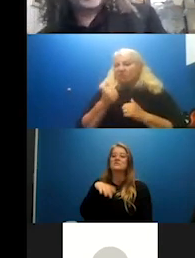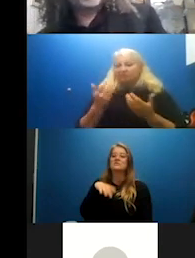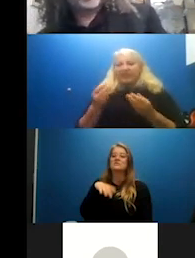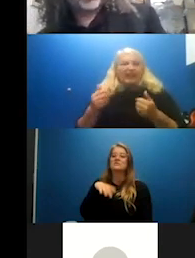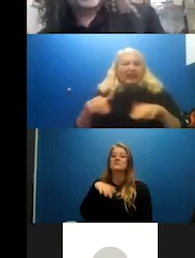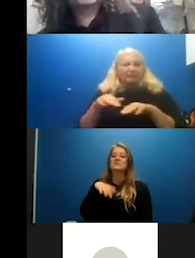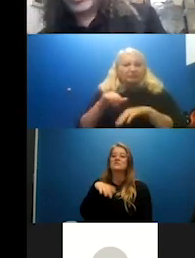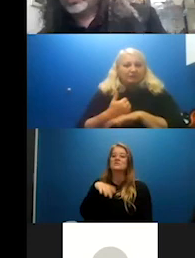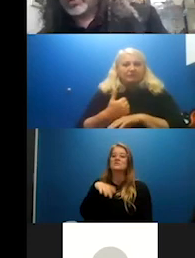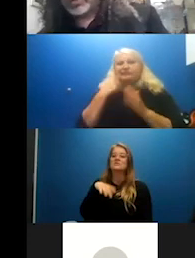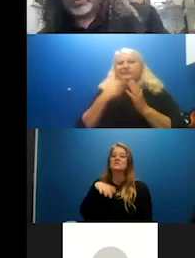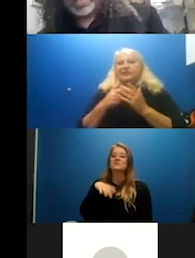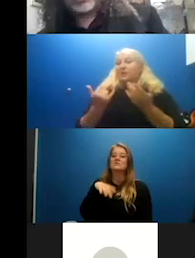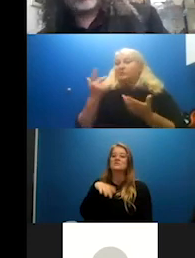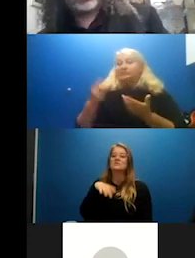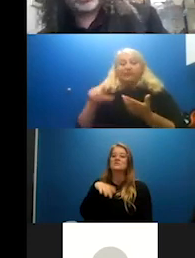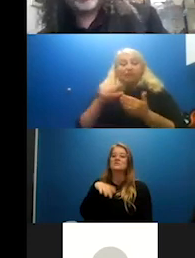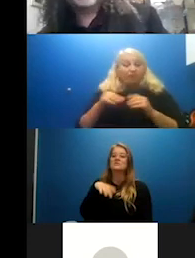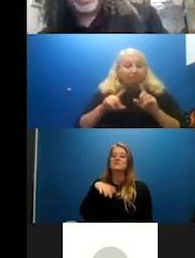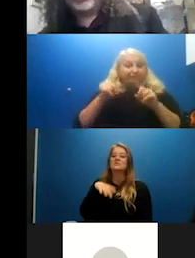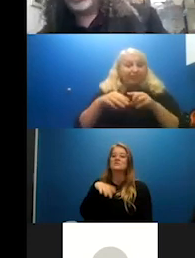going out on traditional territories, which they haven't gone for a